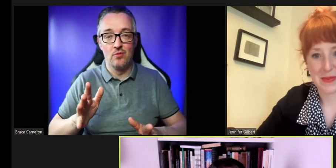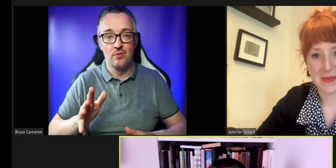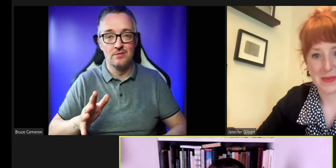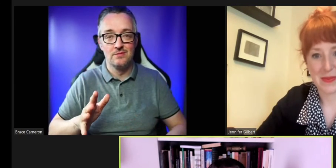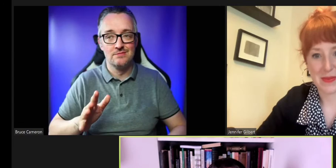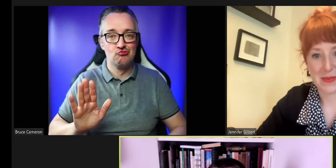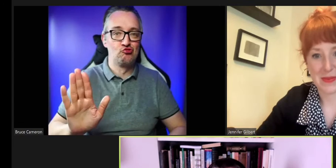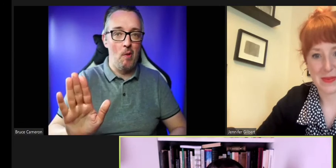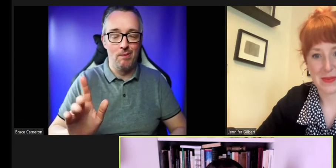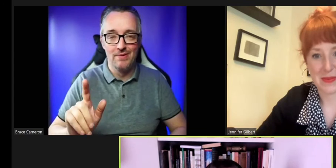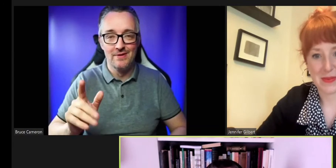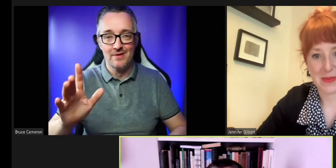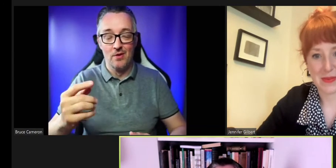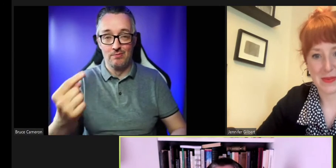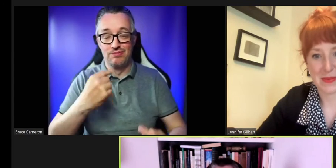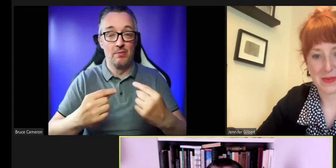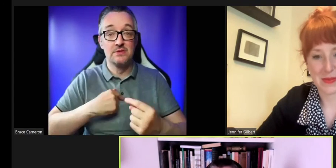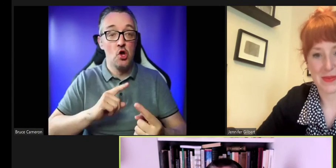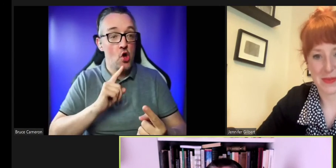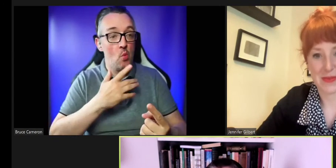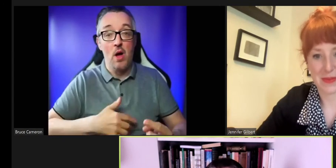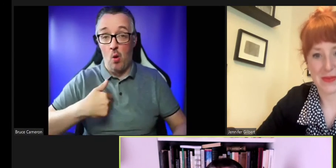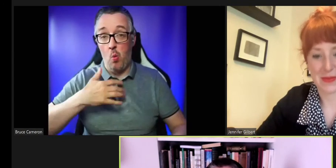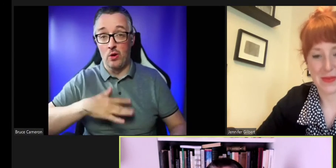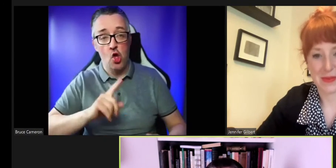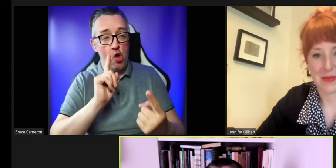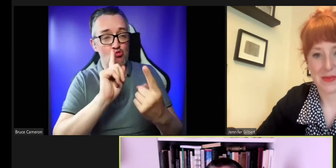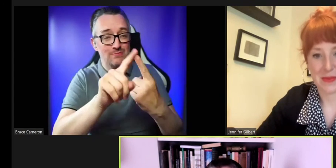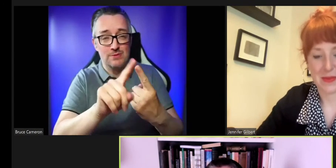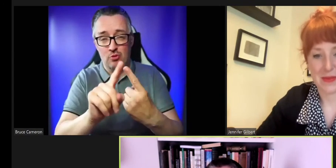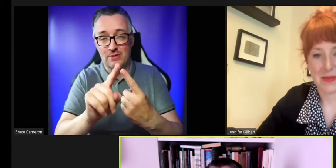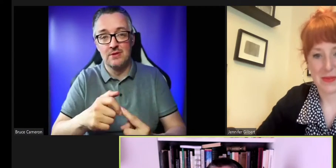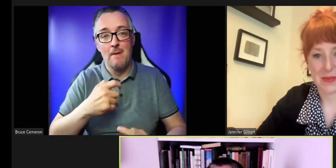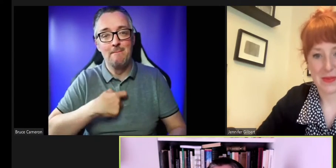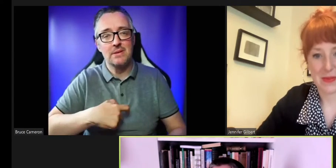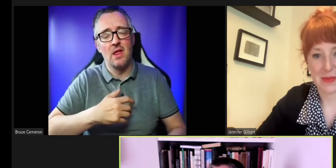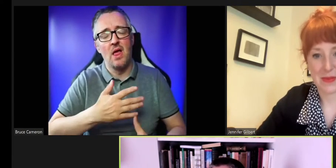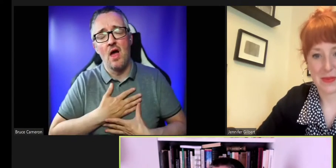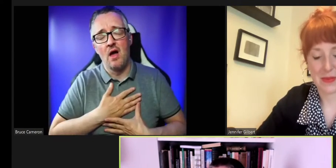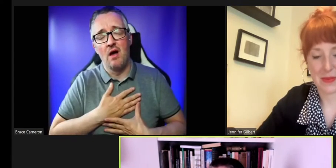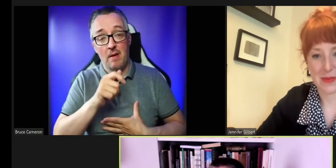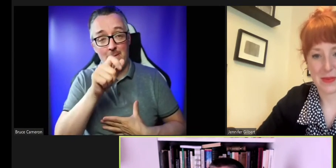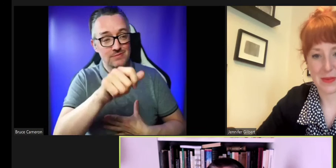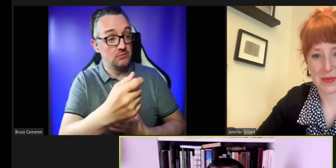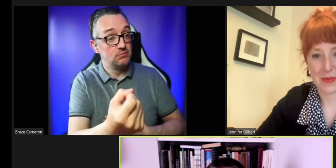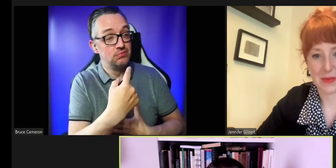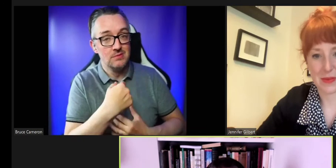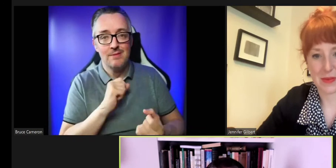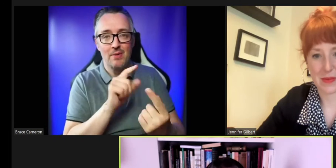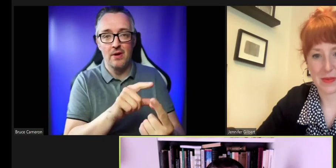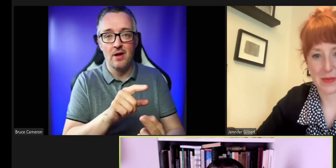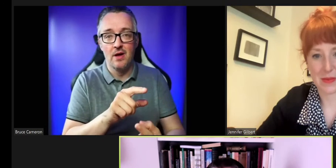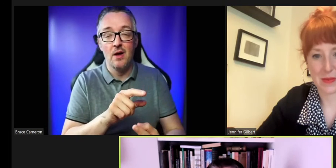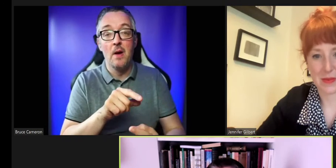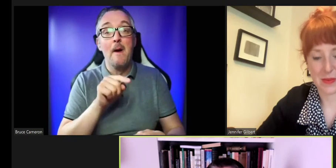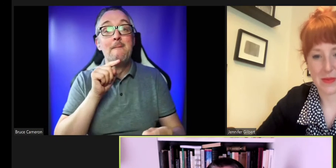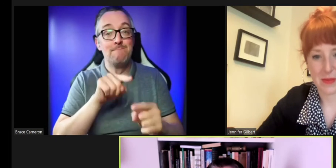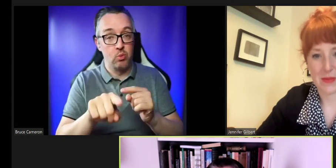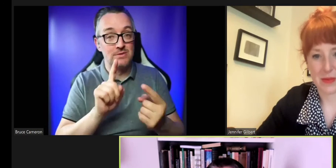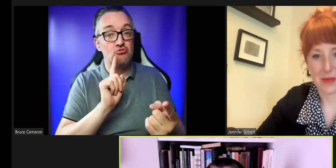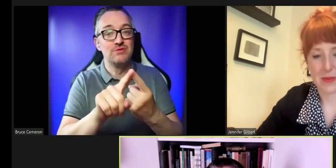actions, unfortunately, because I couldn't respond to everybody personally, which is what I really like to do. So I was able to respond to most people